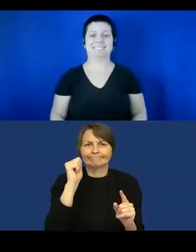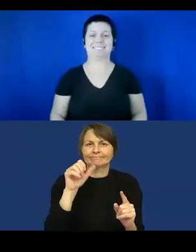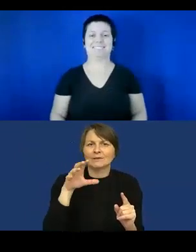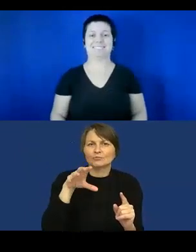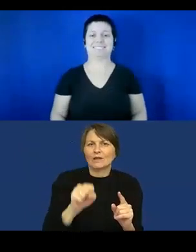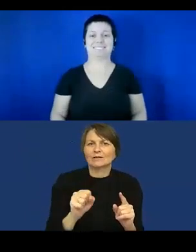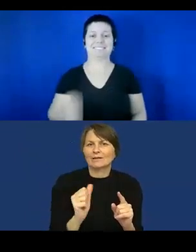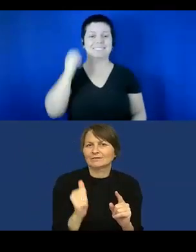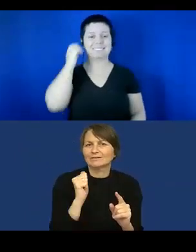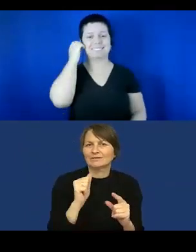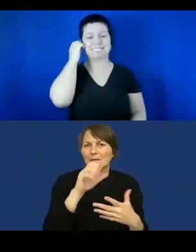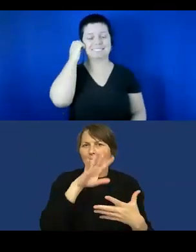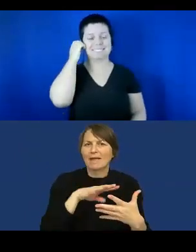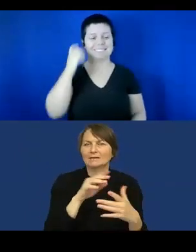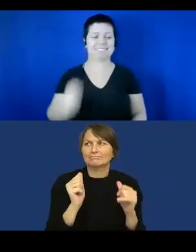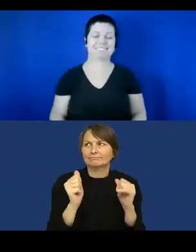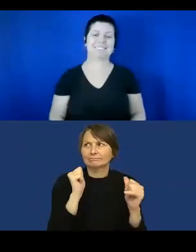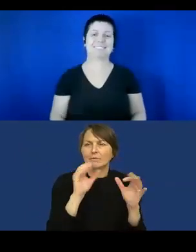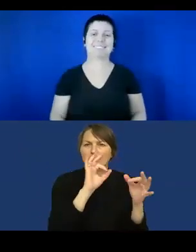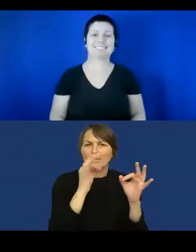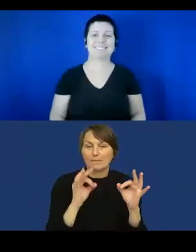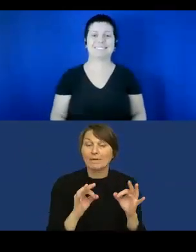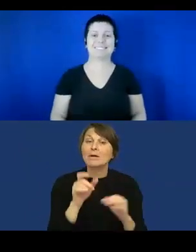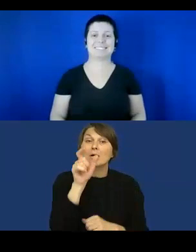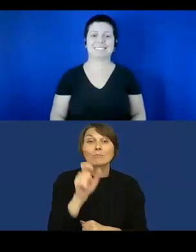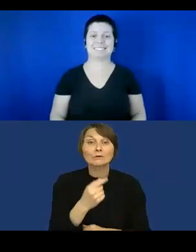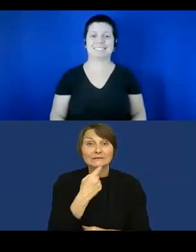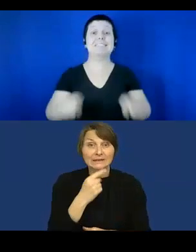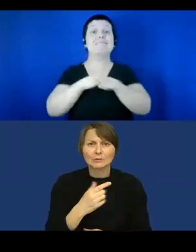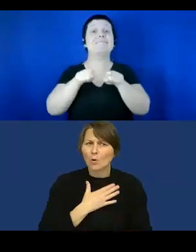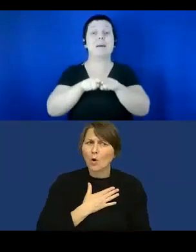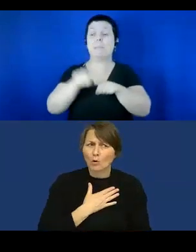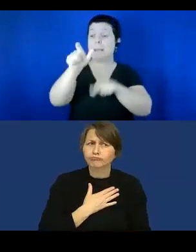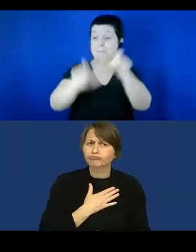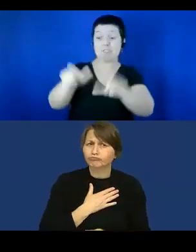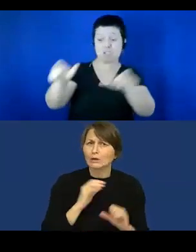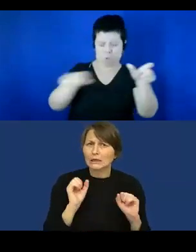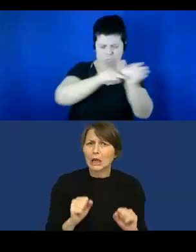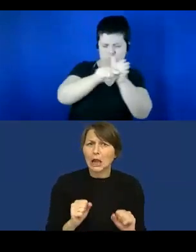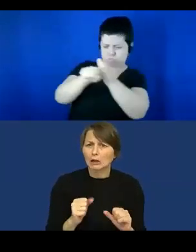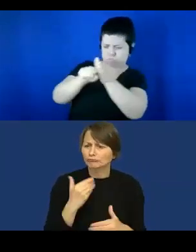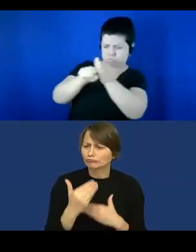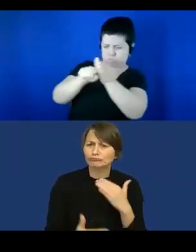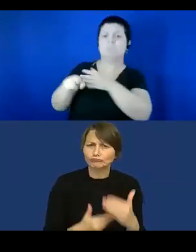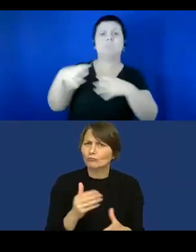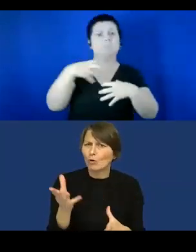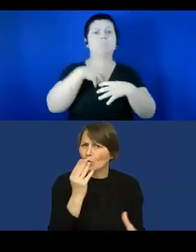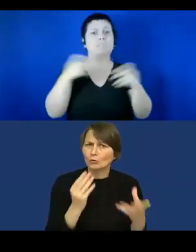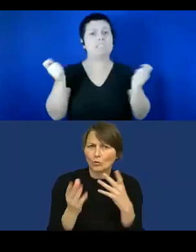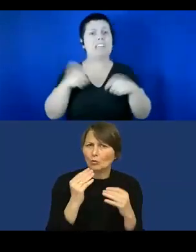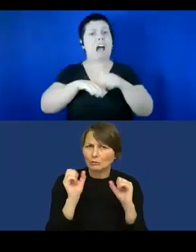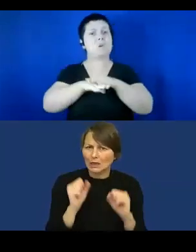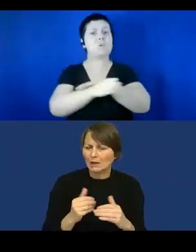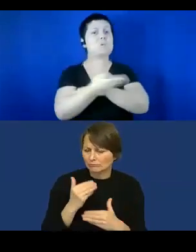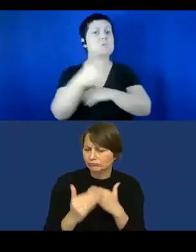And users also said that they thought it would be very easy to get used to these vibration patterns, which means